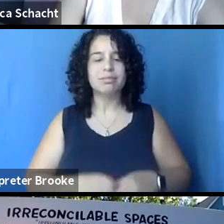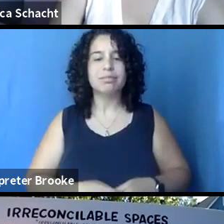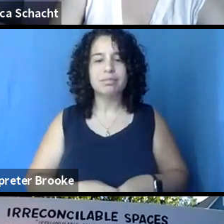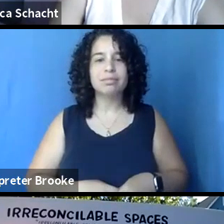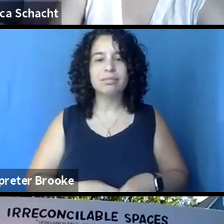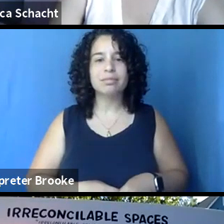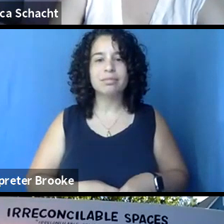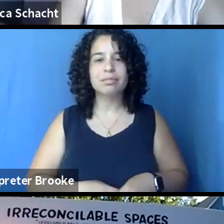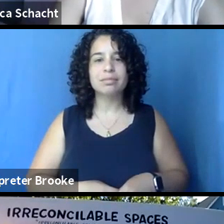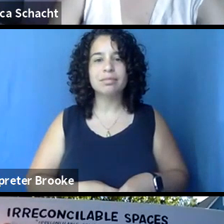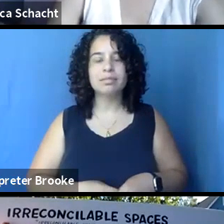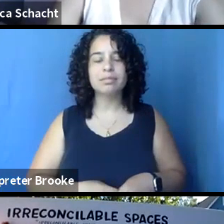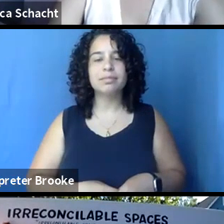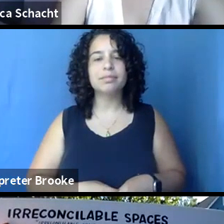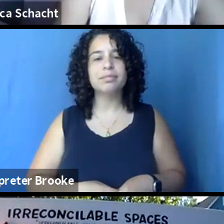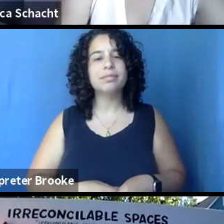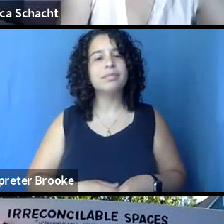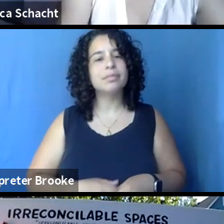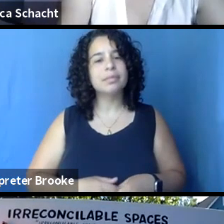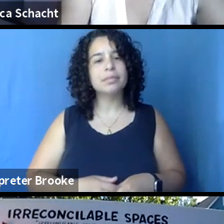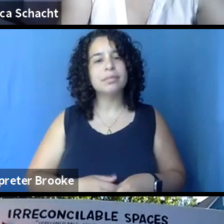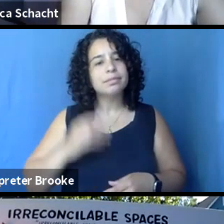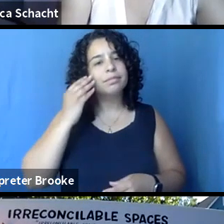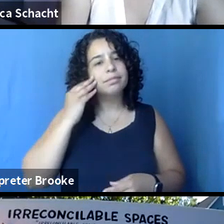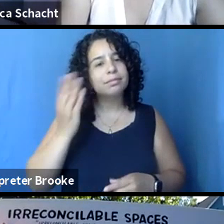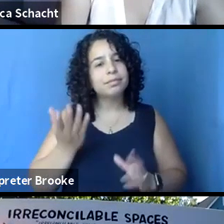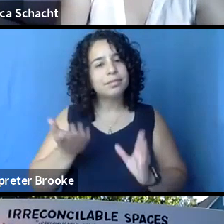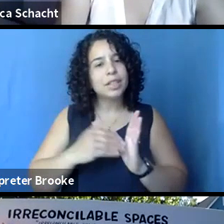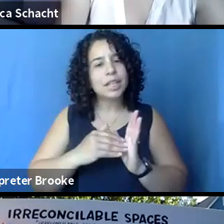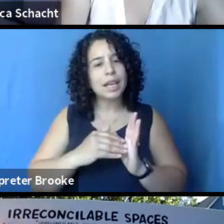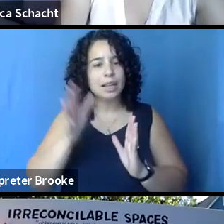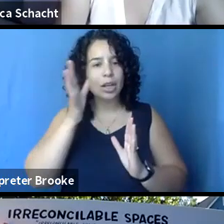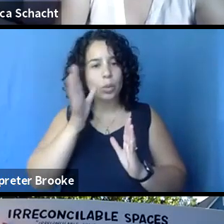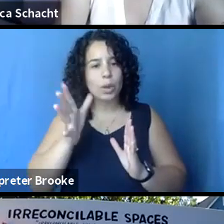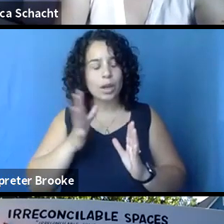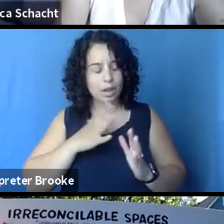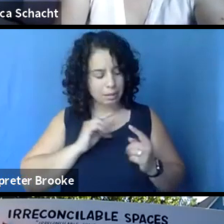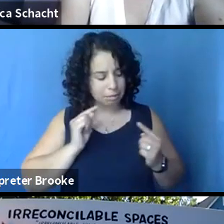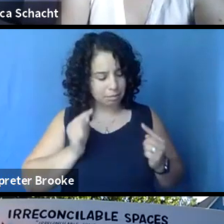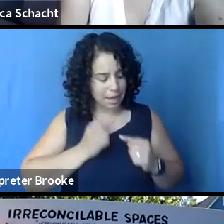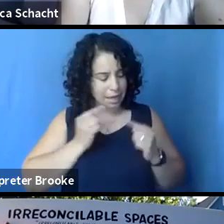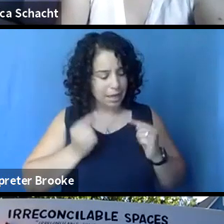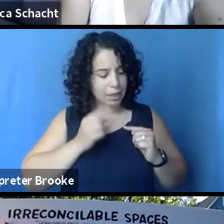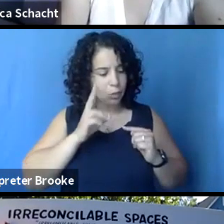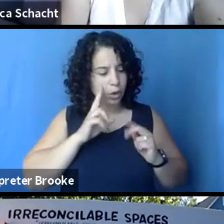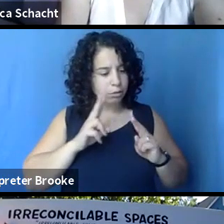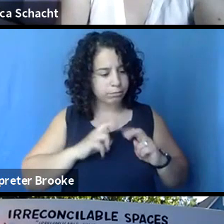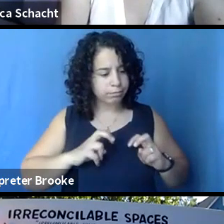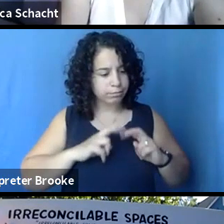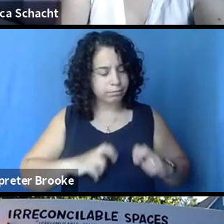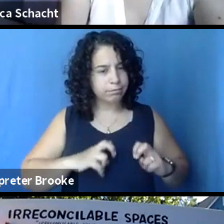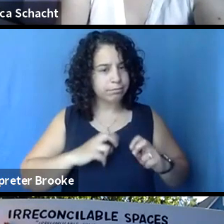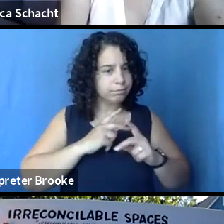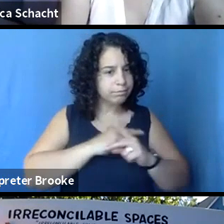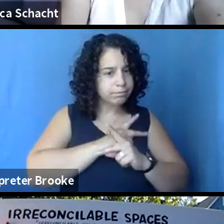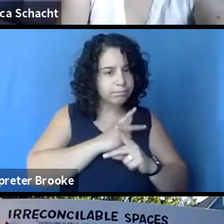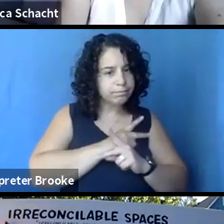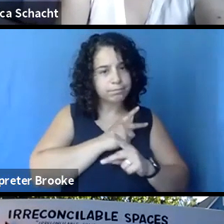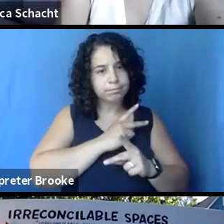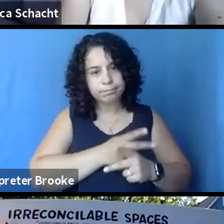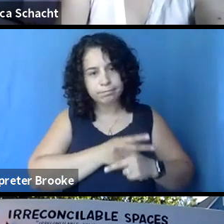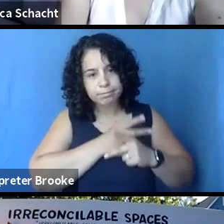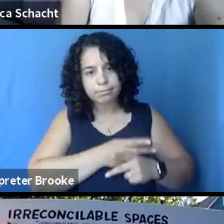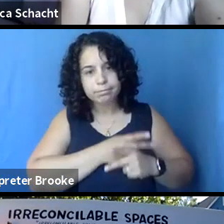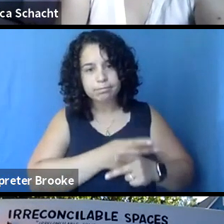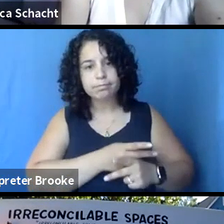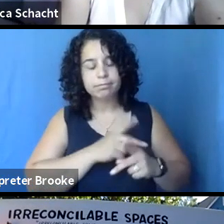gonna gauge how I'm doing and respond accordingly. I have my